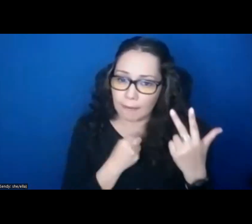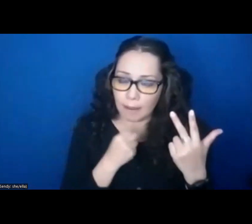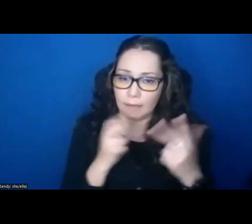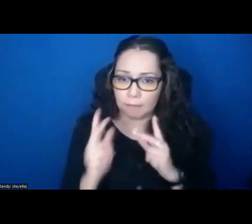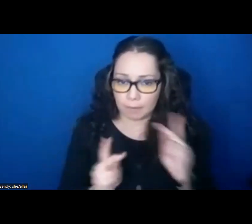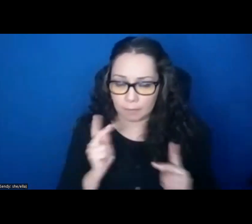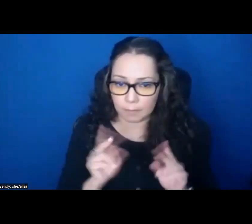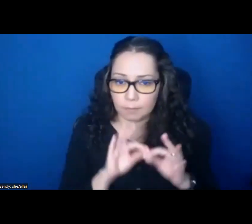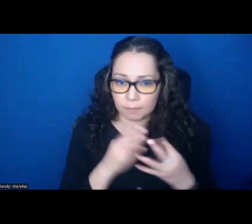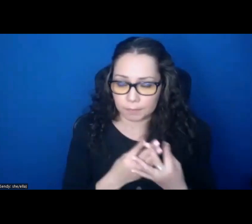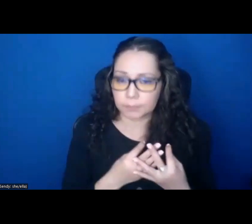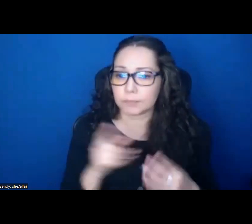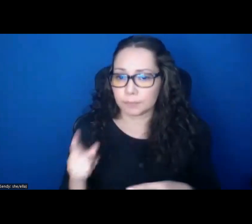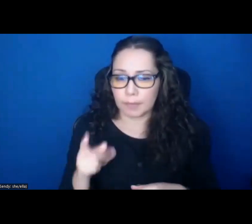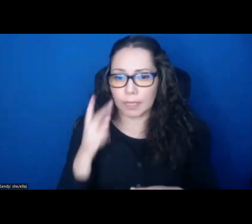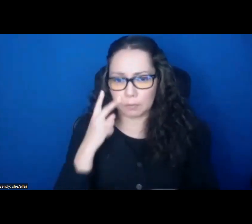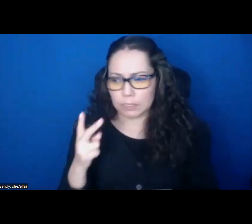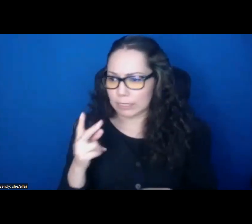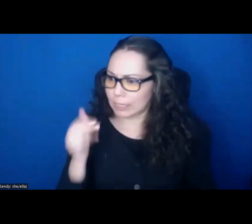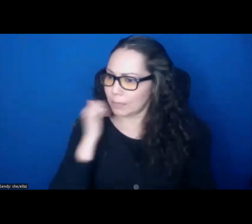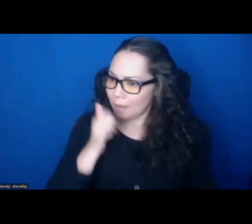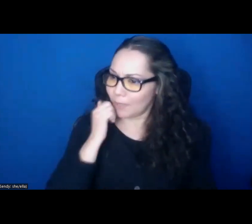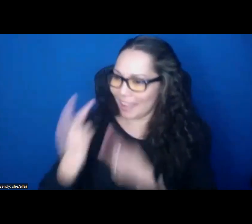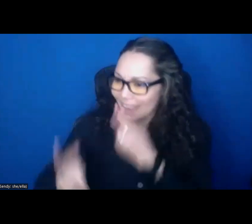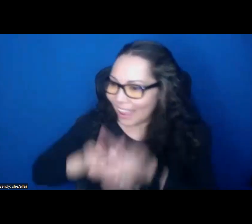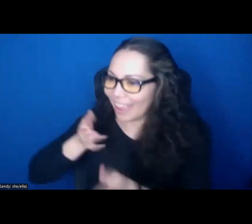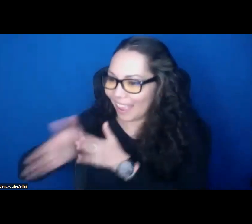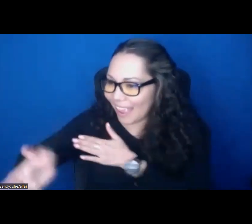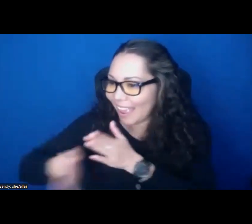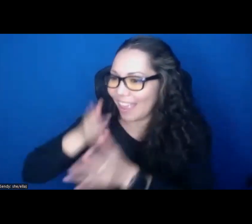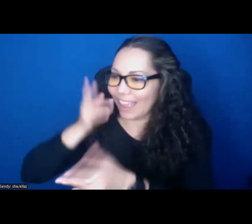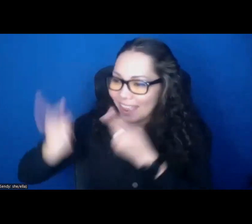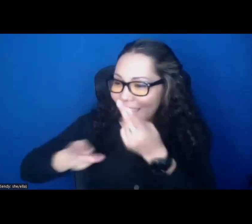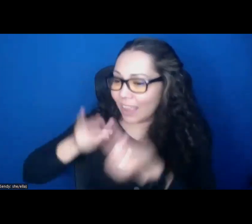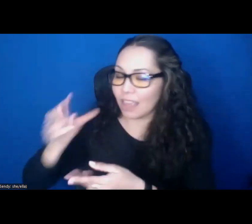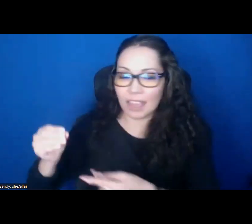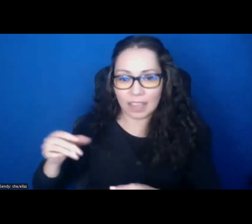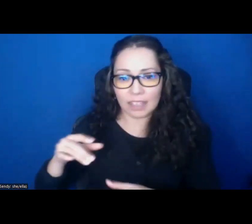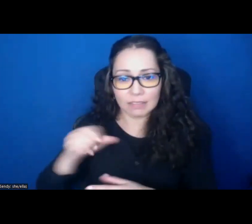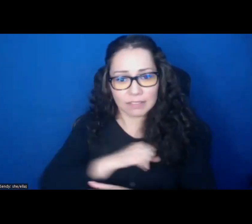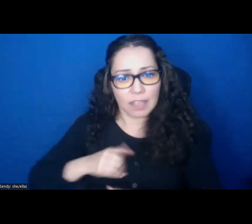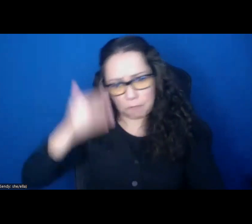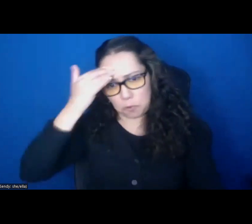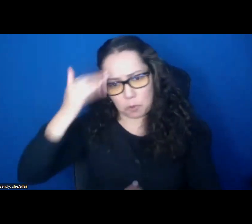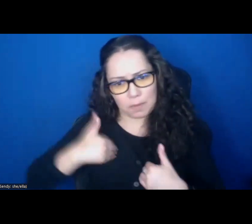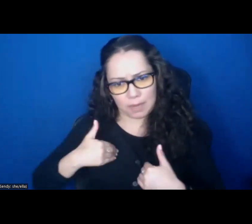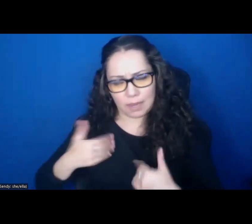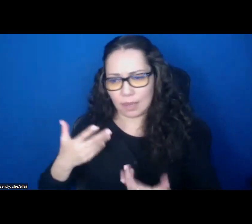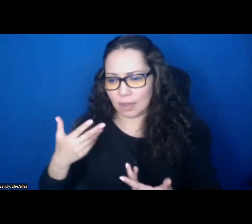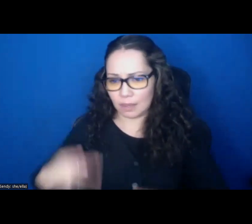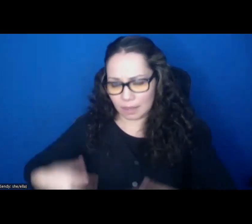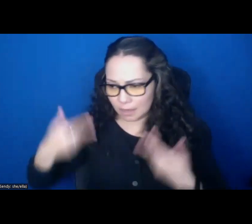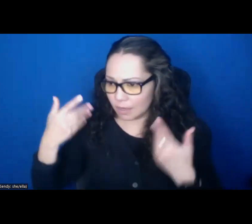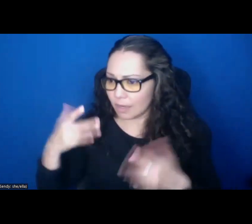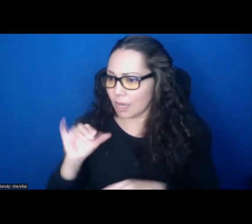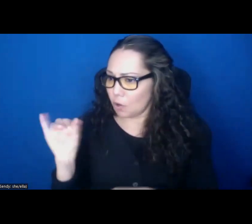them every day. Staff knew me staff appreciated the support to my loved ones. And also to the staff,